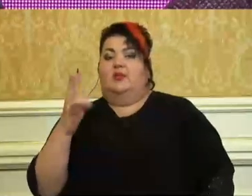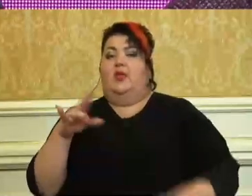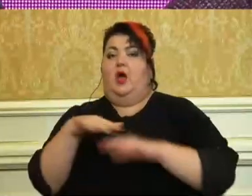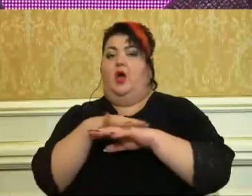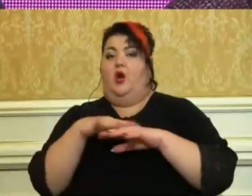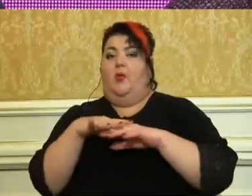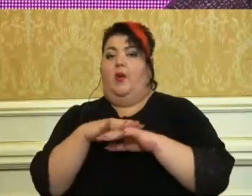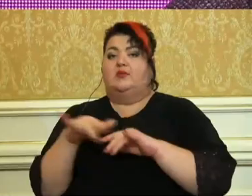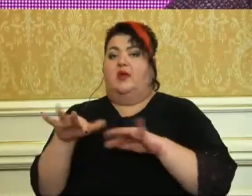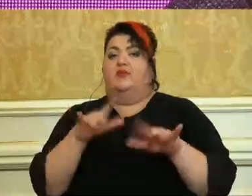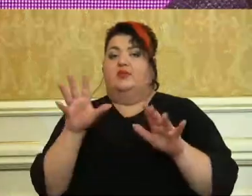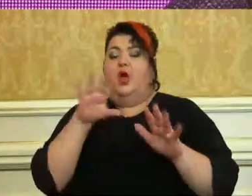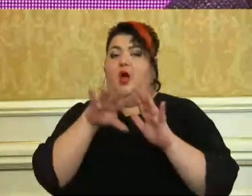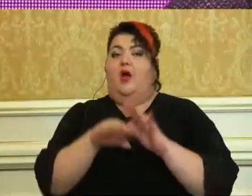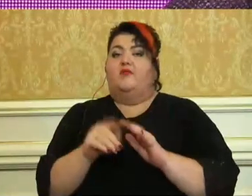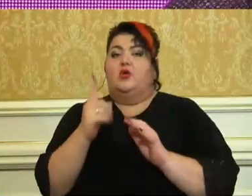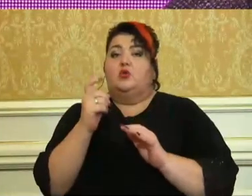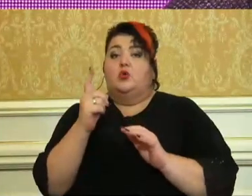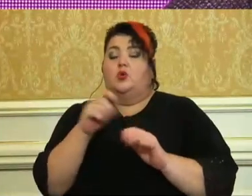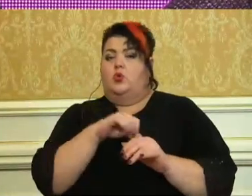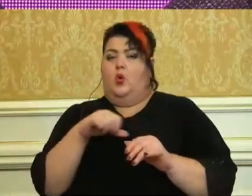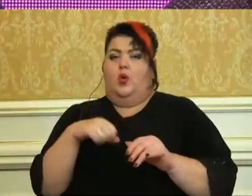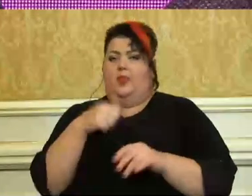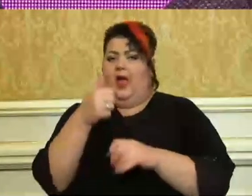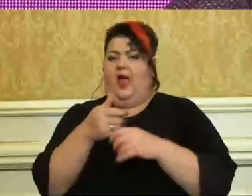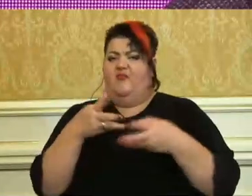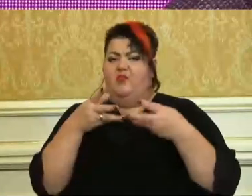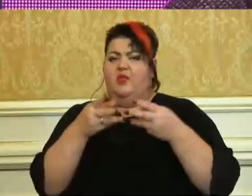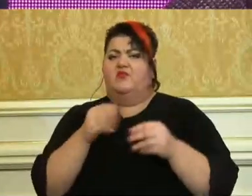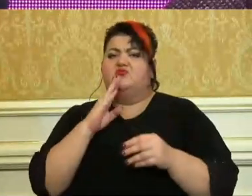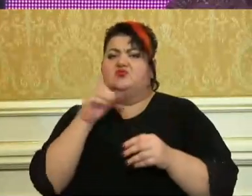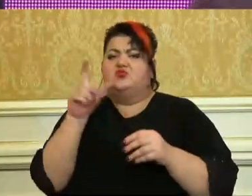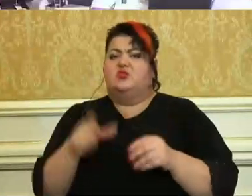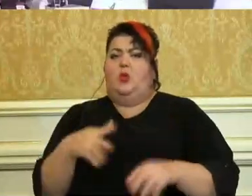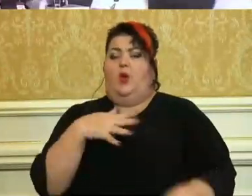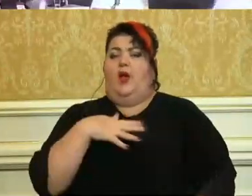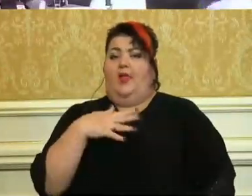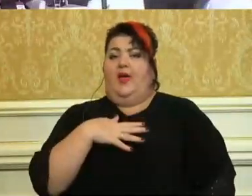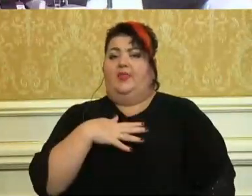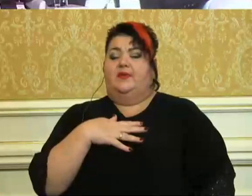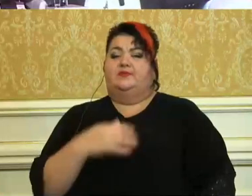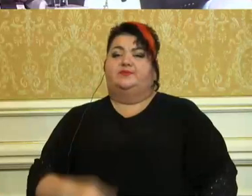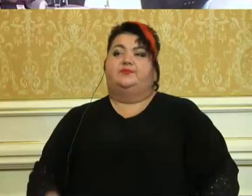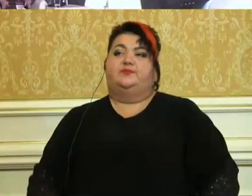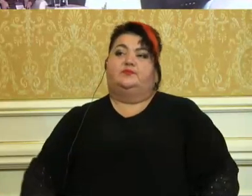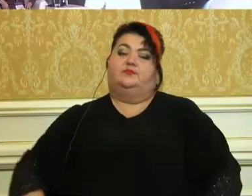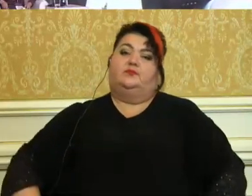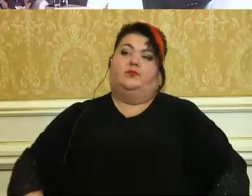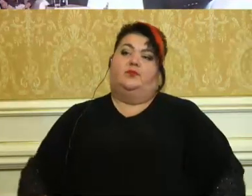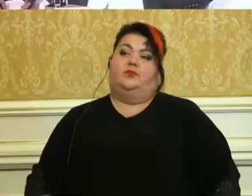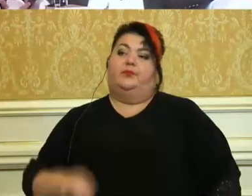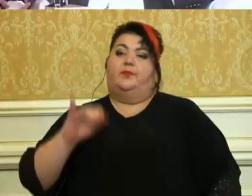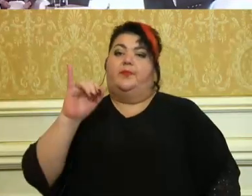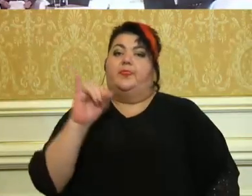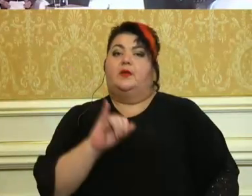Action at Toronto, Canada. She is in the list of 100 most influential women of